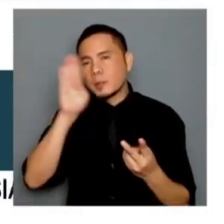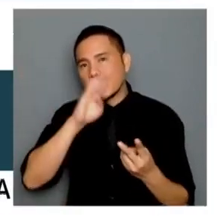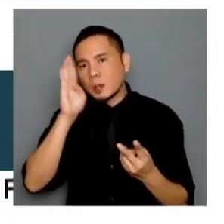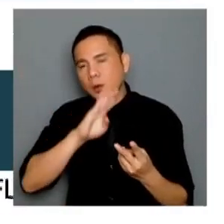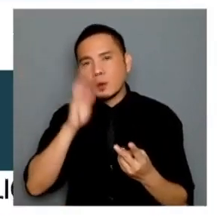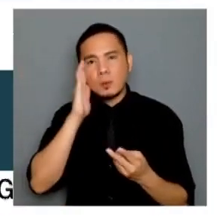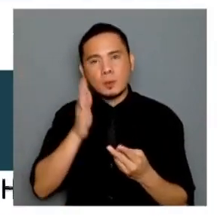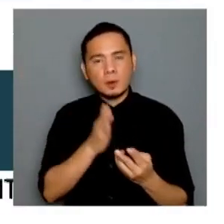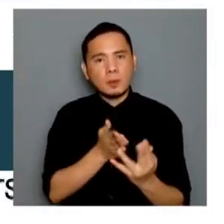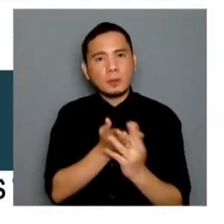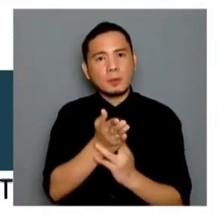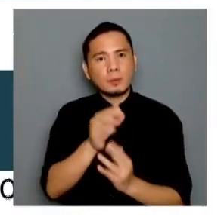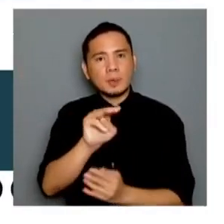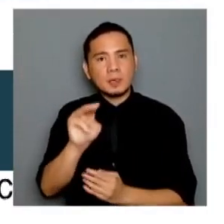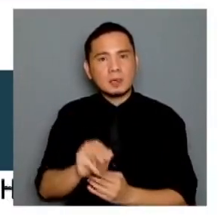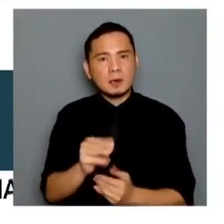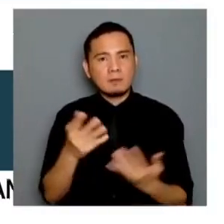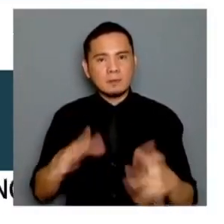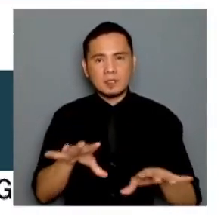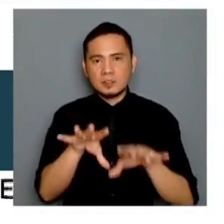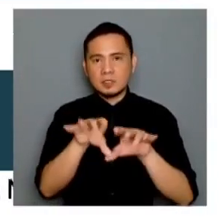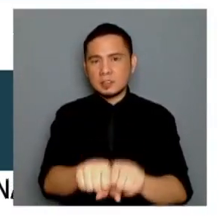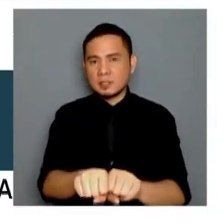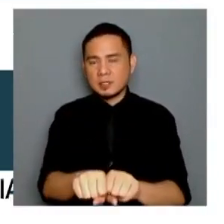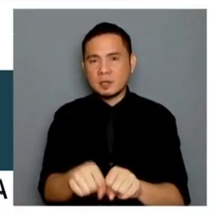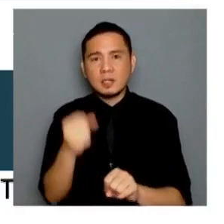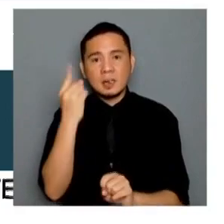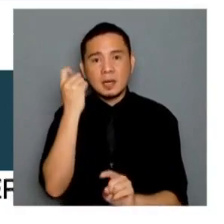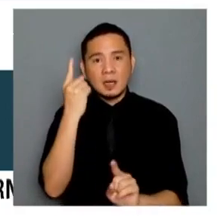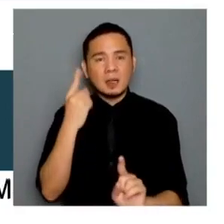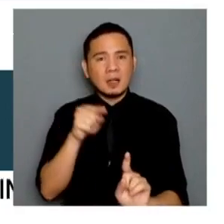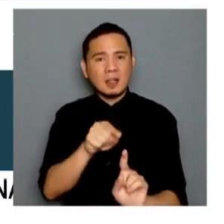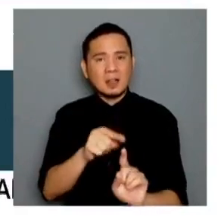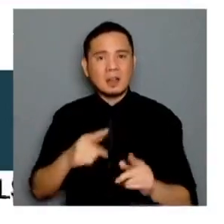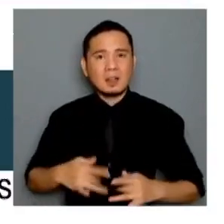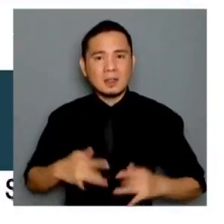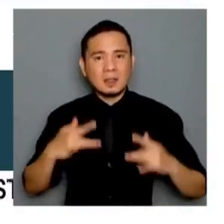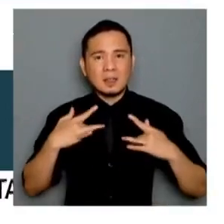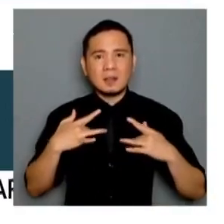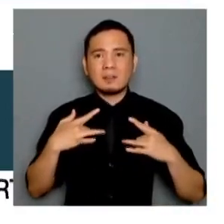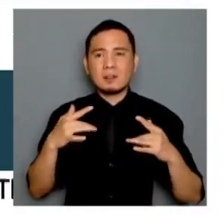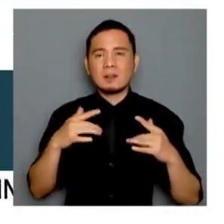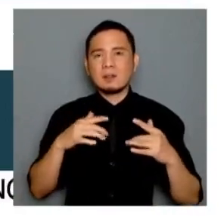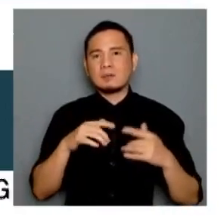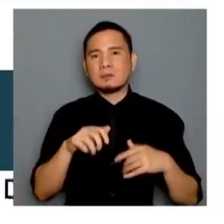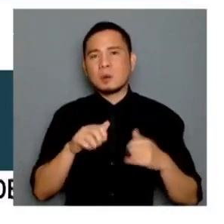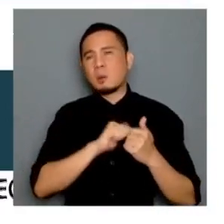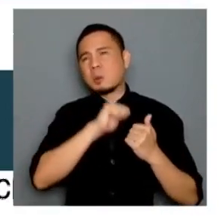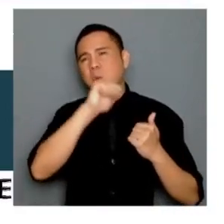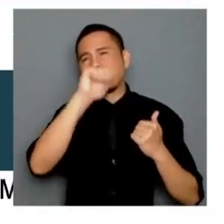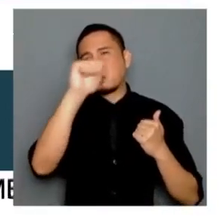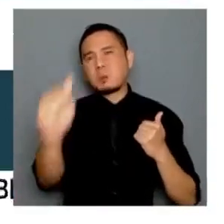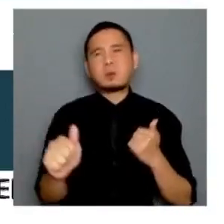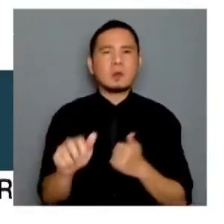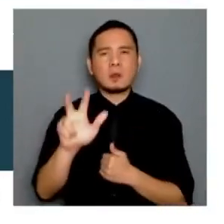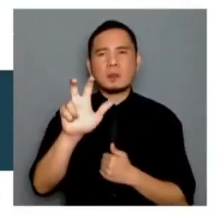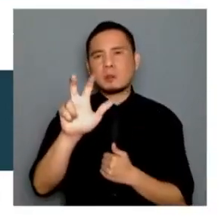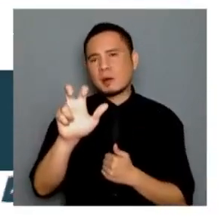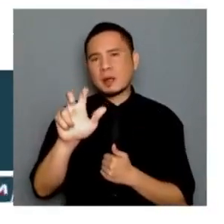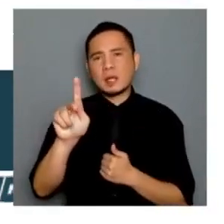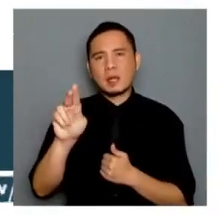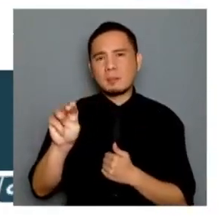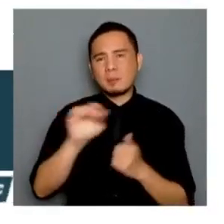Manila are apprehended. But of course, they live in an area 300 kilometers away. So they need